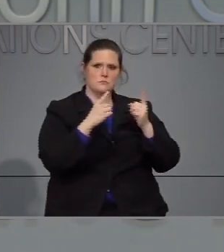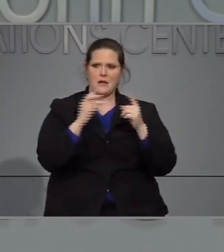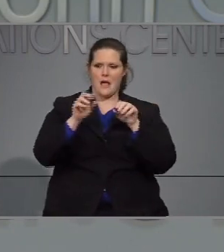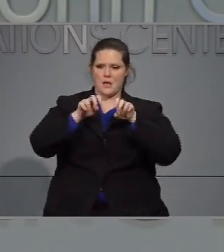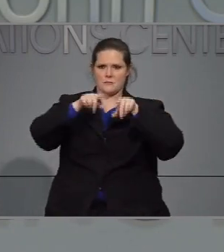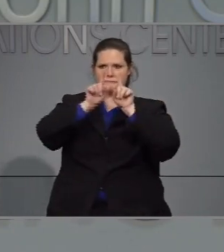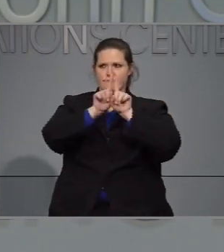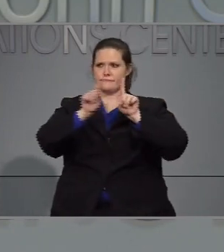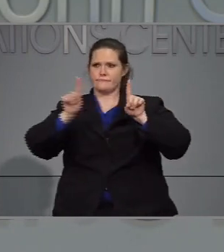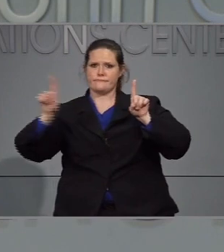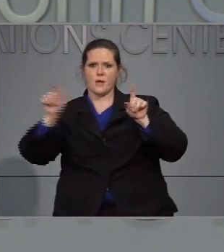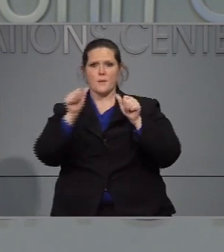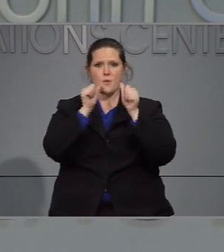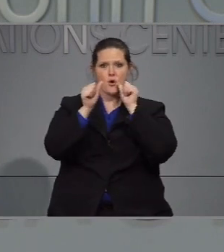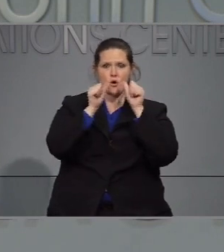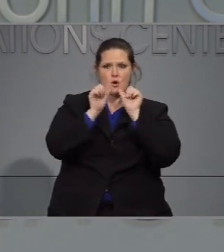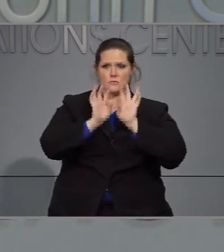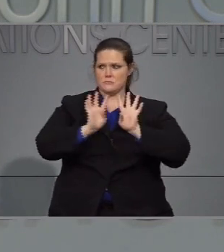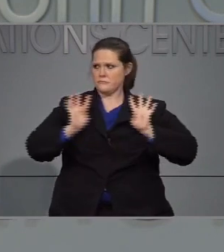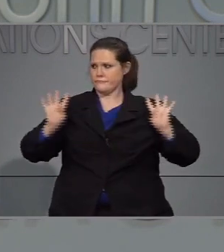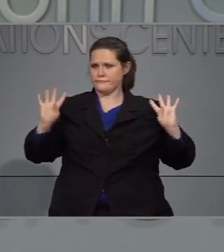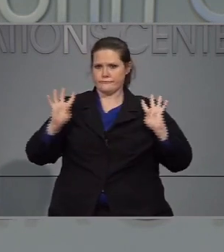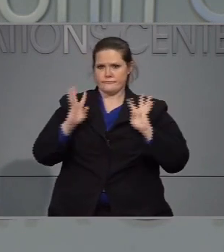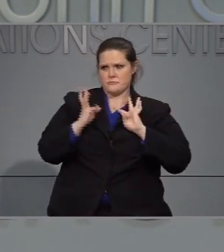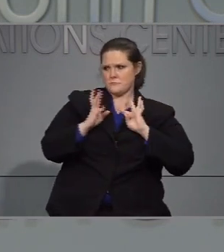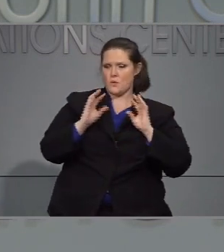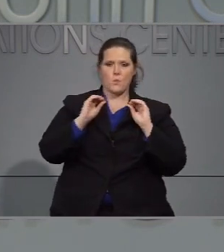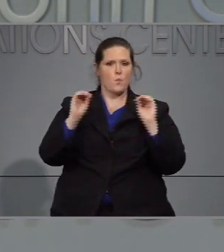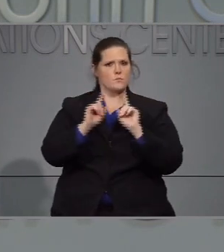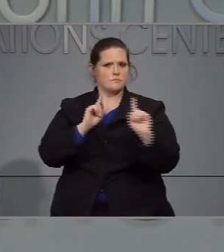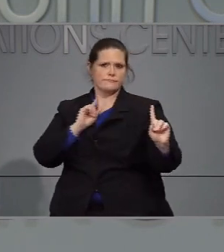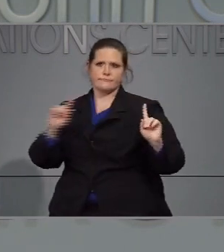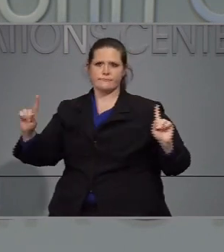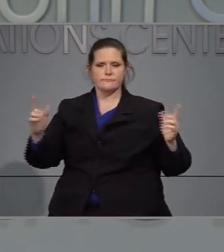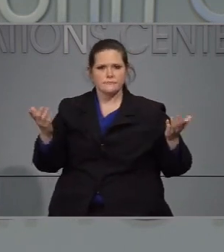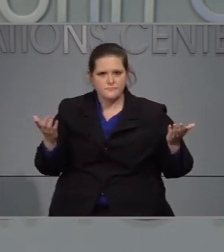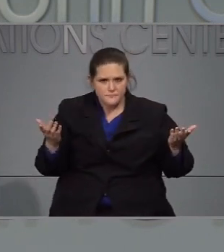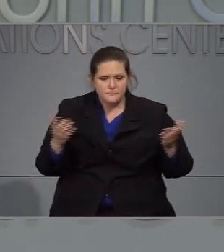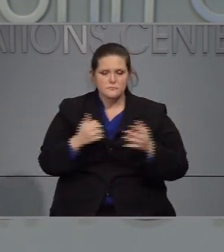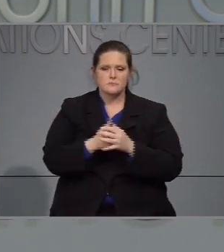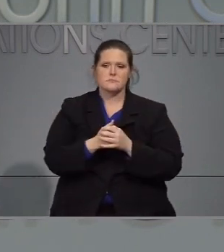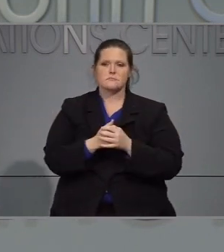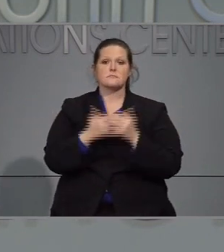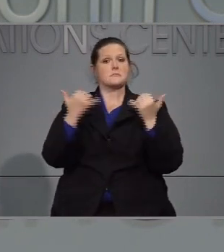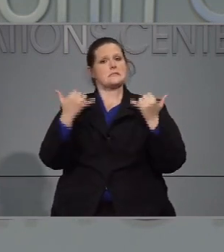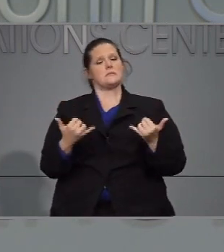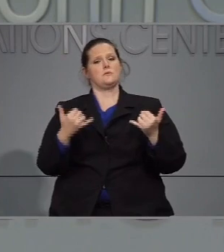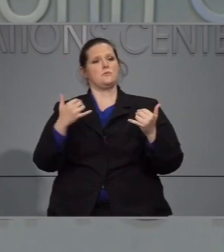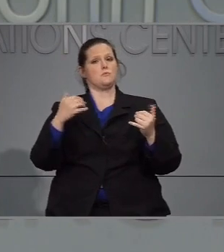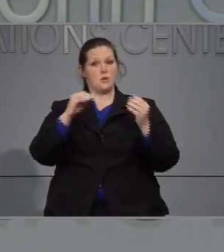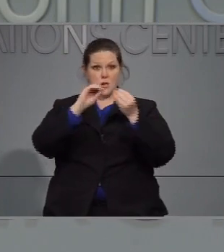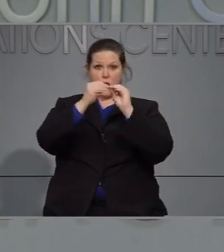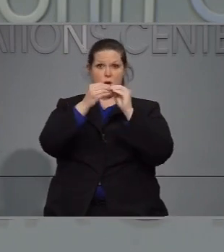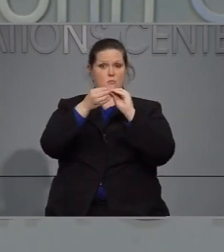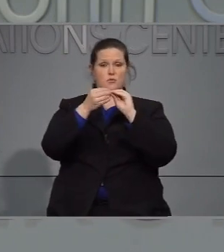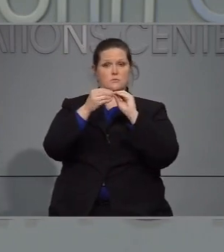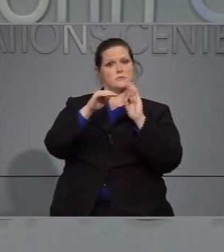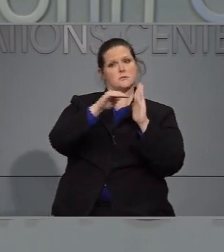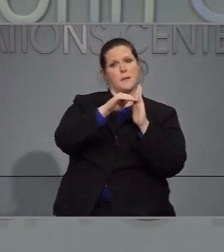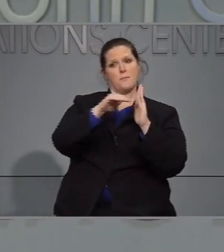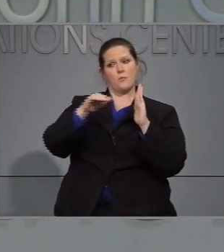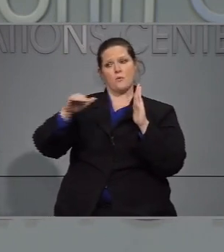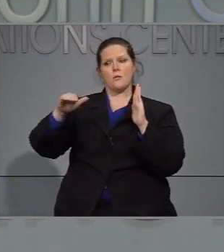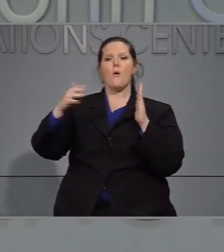So what we want to do now that we have become stable with our numbers, we want to drive those numbers